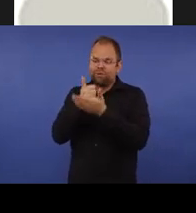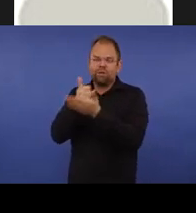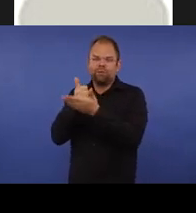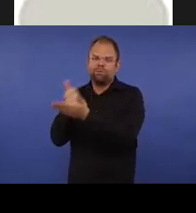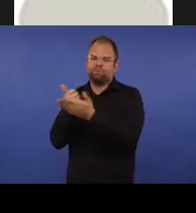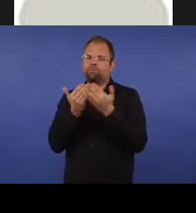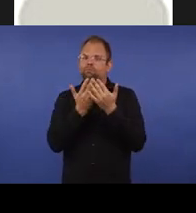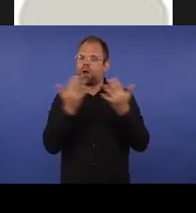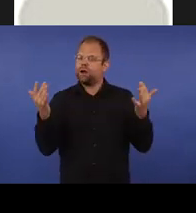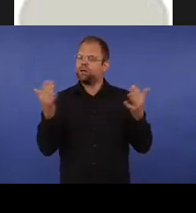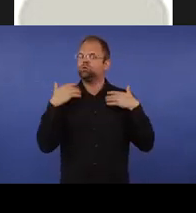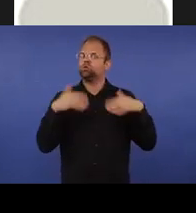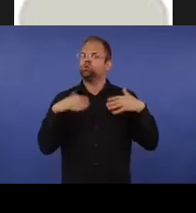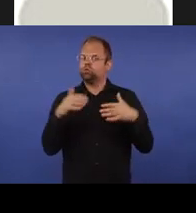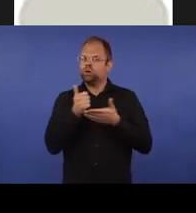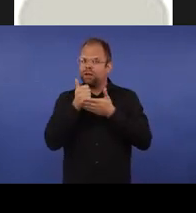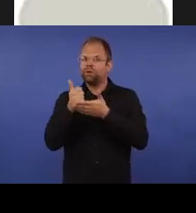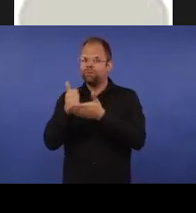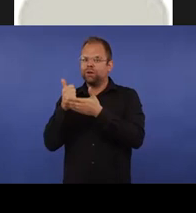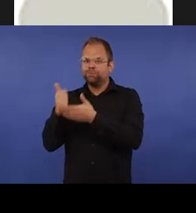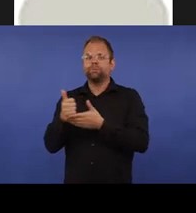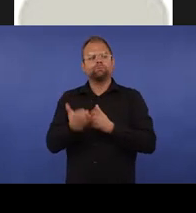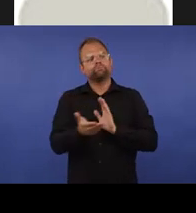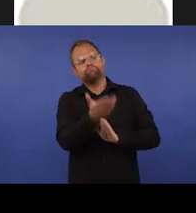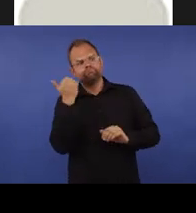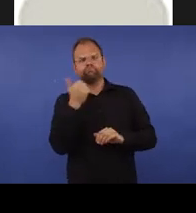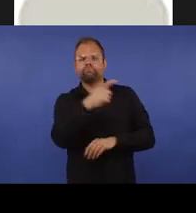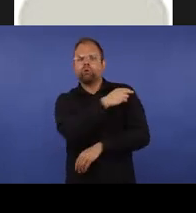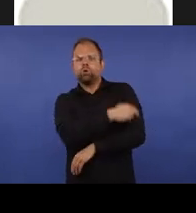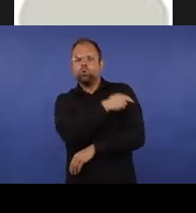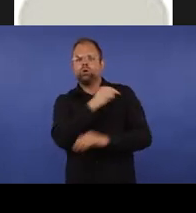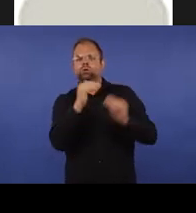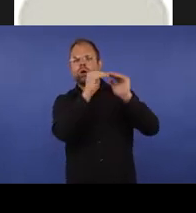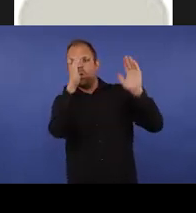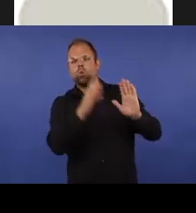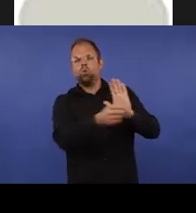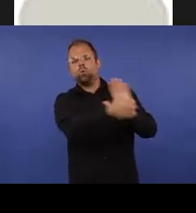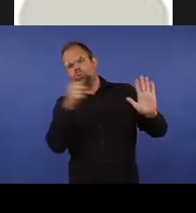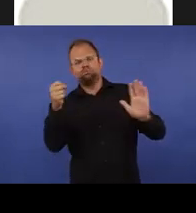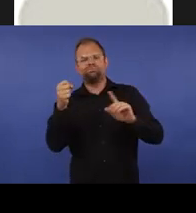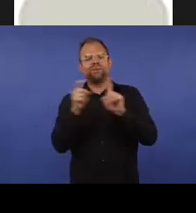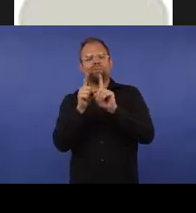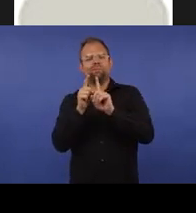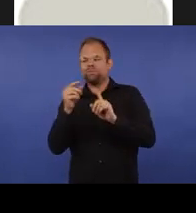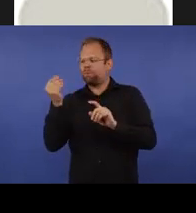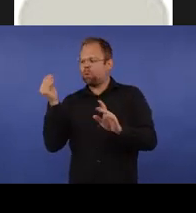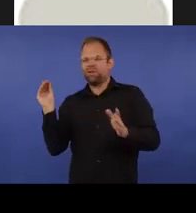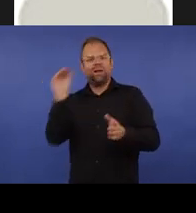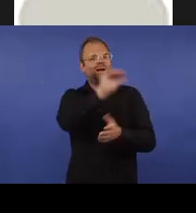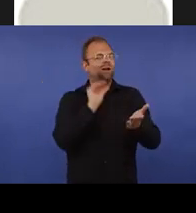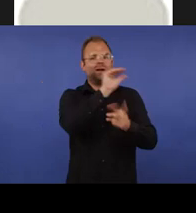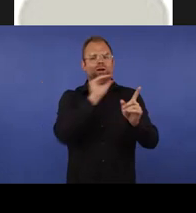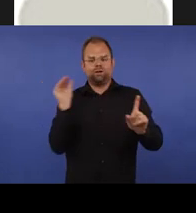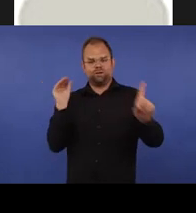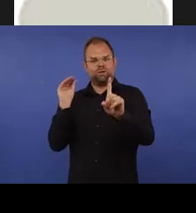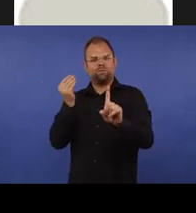during COVID, states have developed their own regulations, their own rules to help that are very harmful to